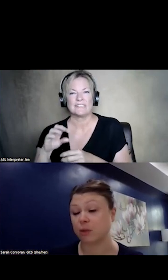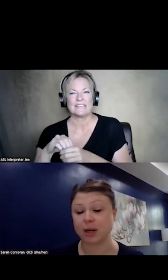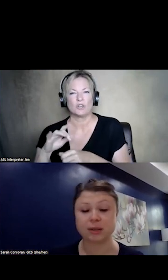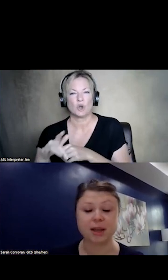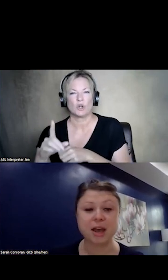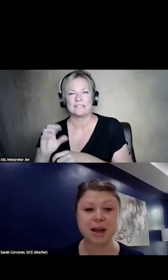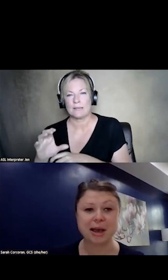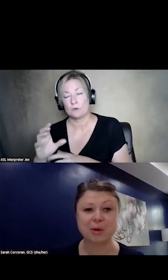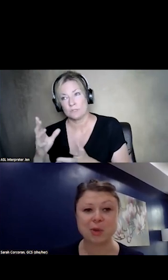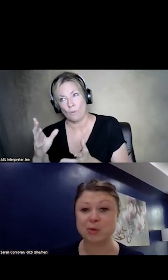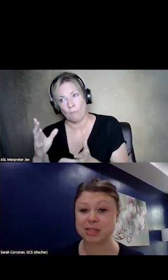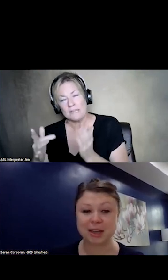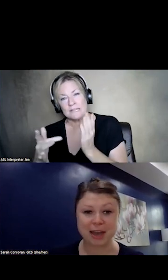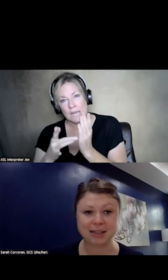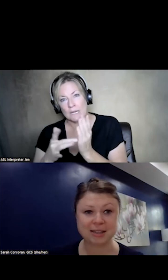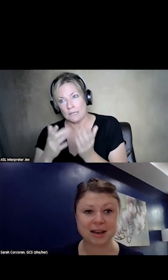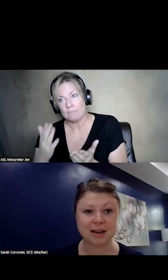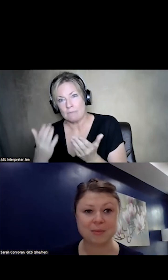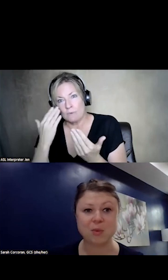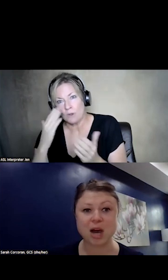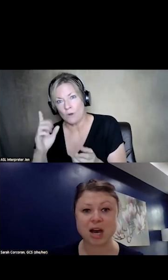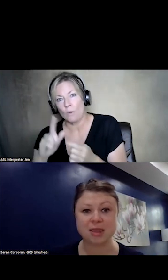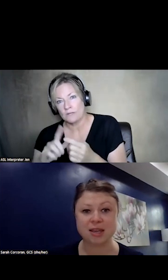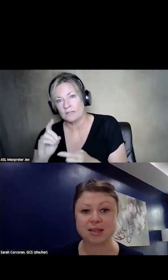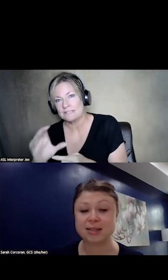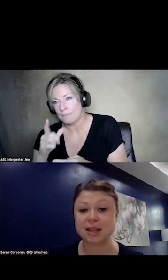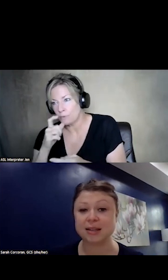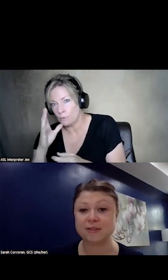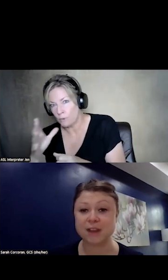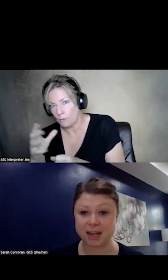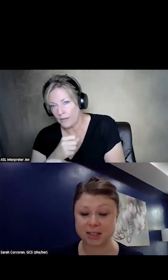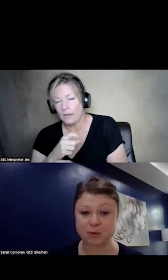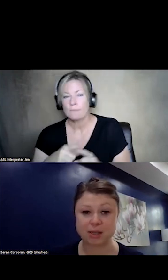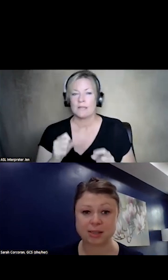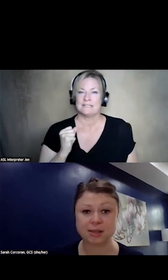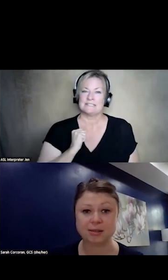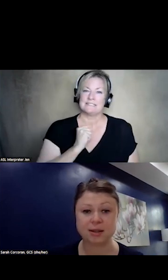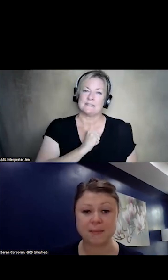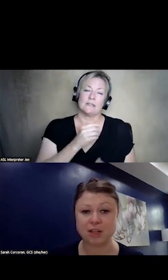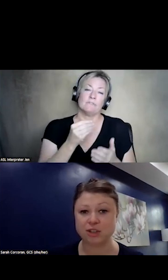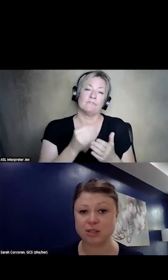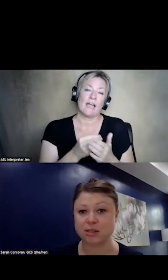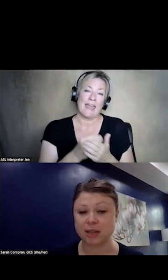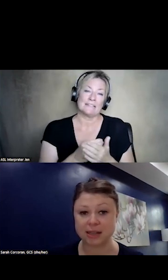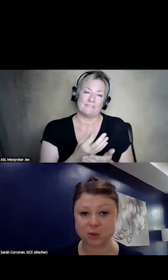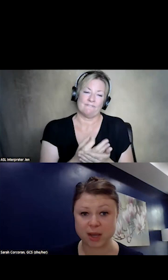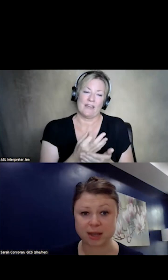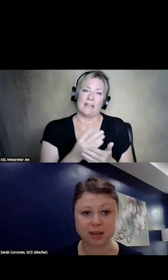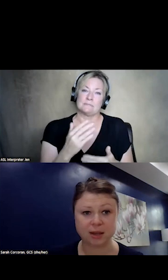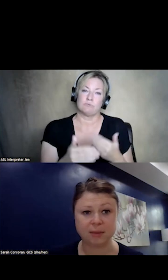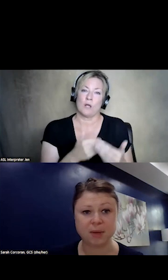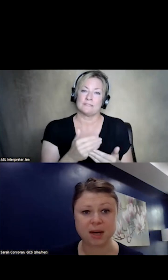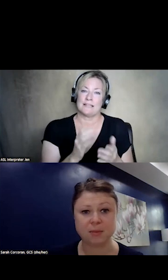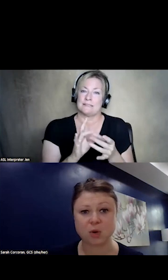December theoretically, but we will see on that. On the Senate finance process that I mentioned last week